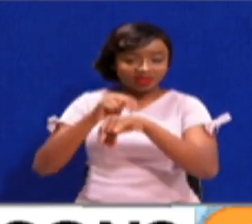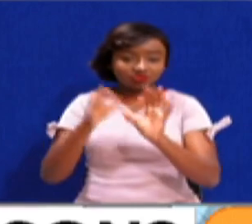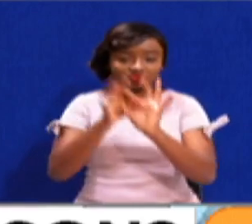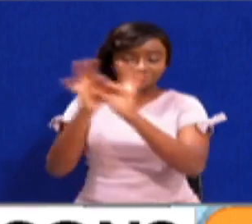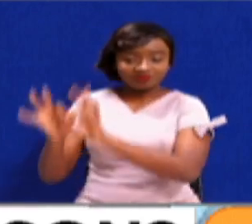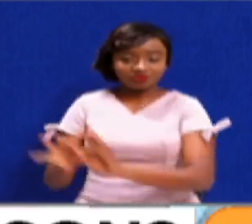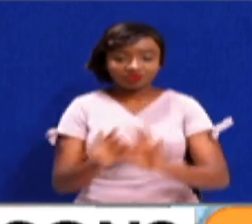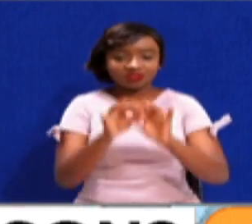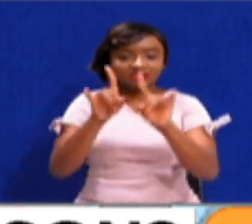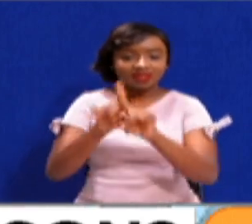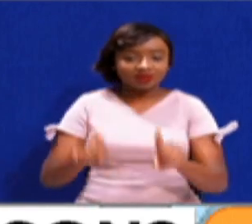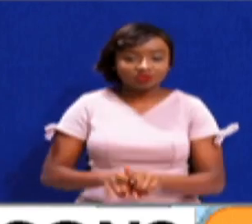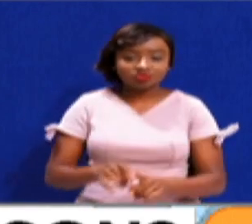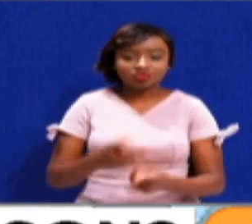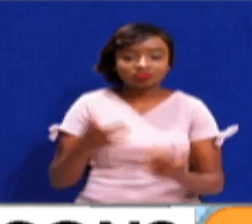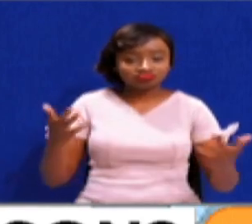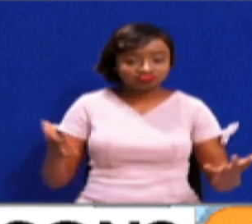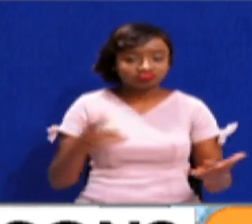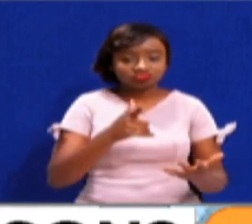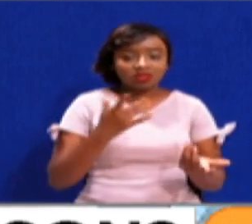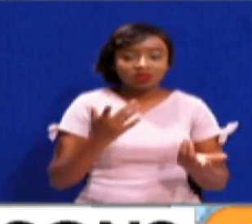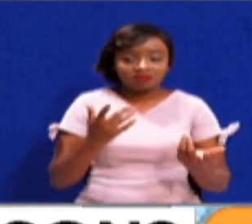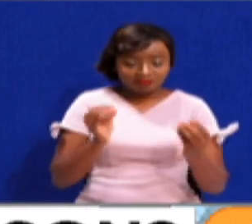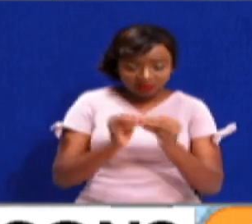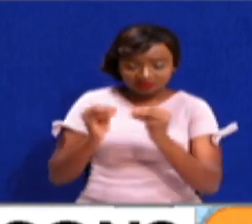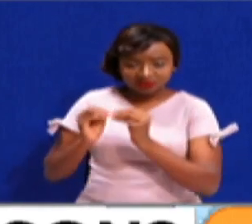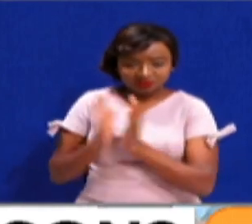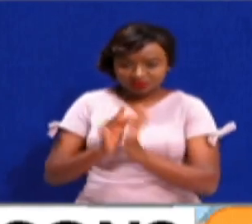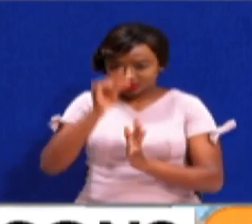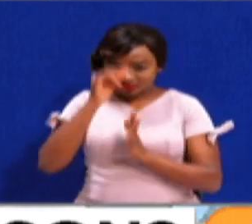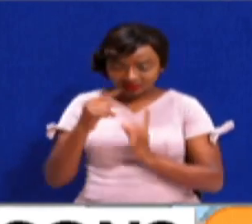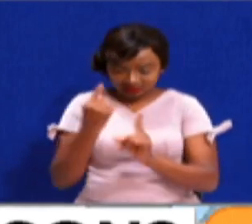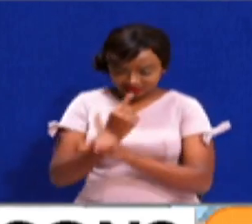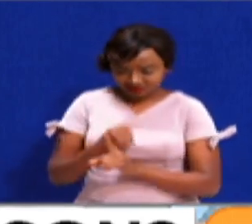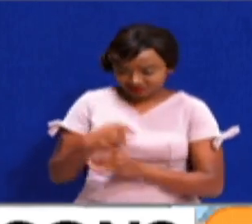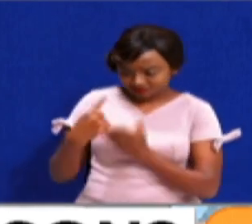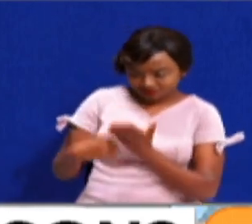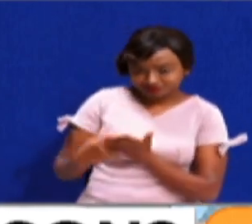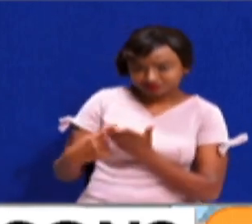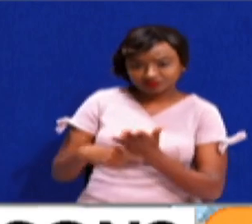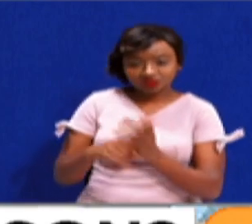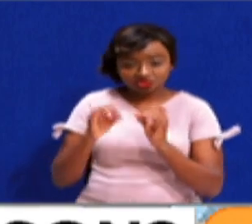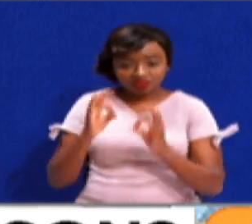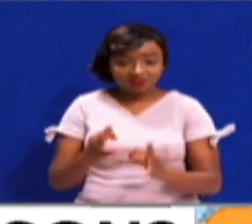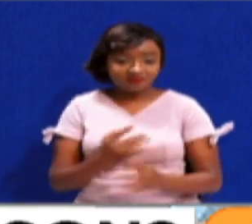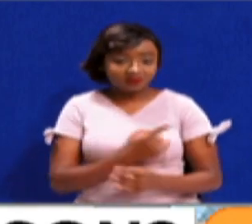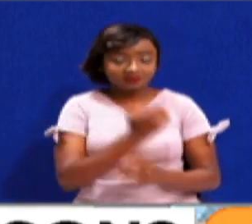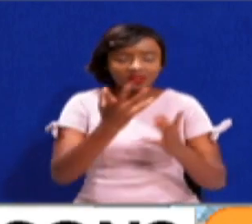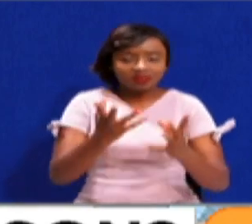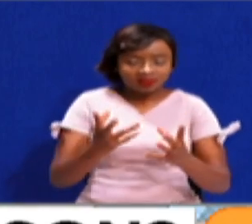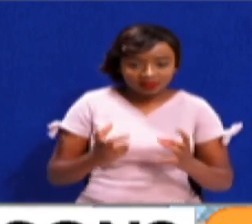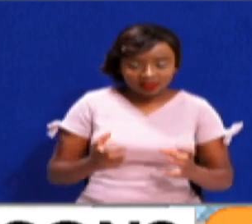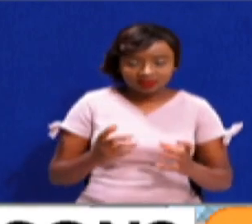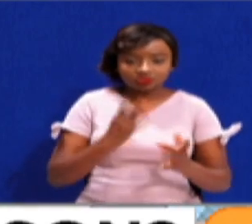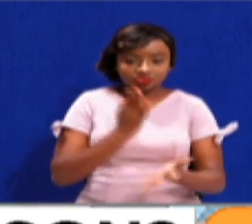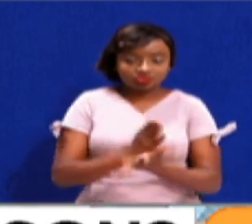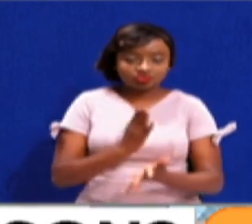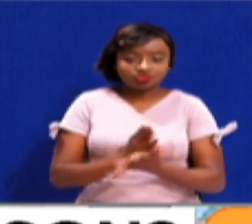yeah. and to the extent that he keeps meeting all these governors and having all manner of conversations, I think it behoves him to really just come